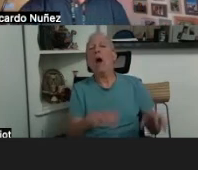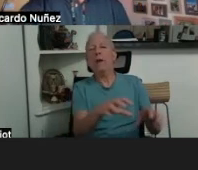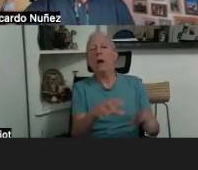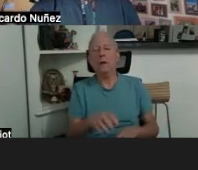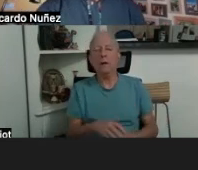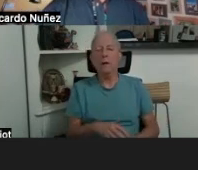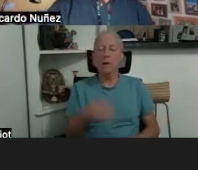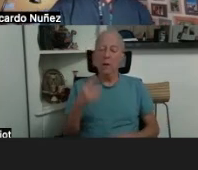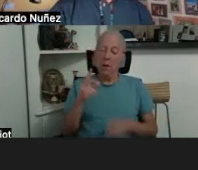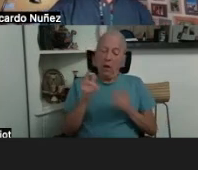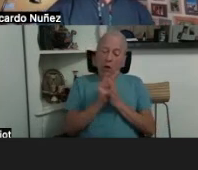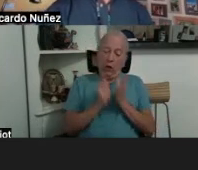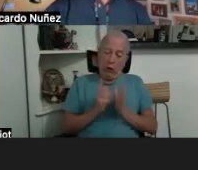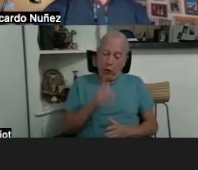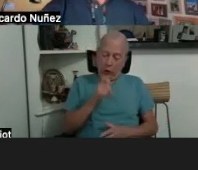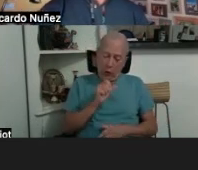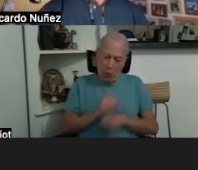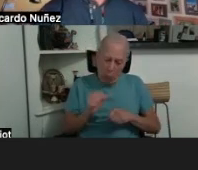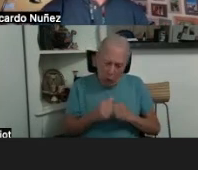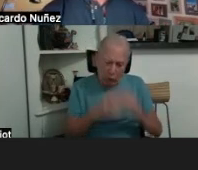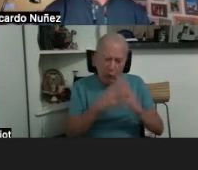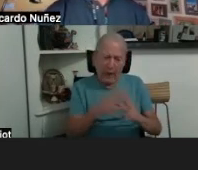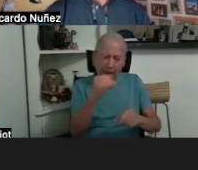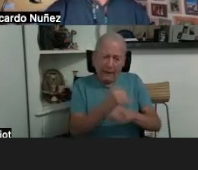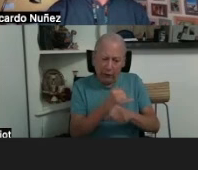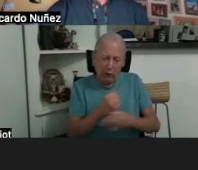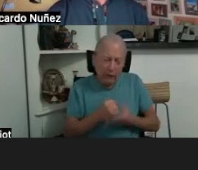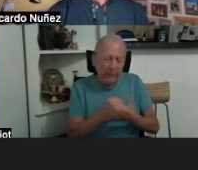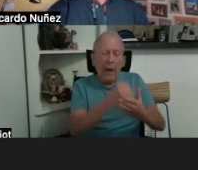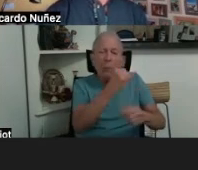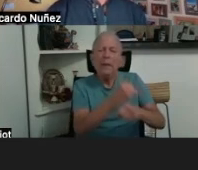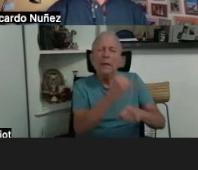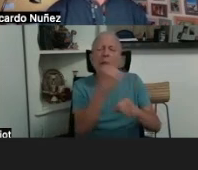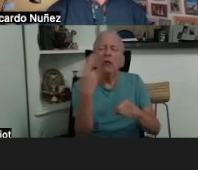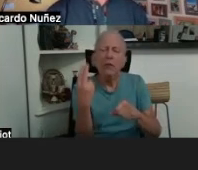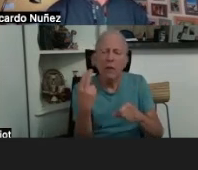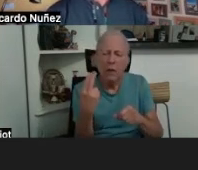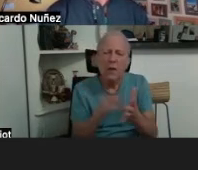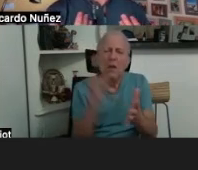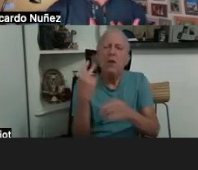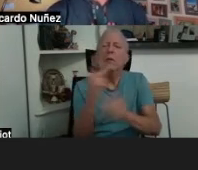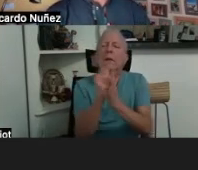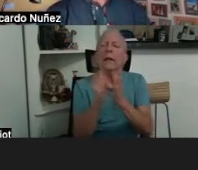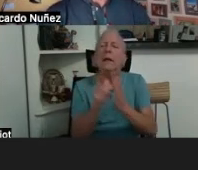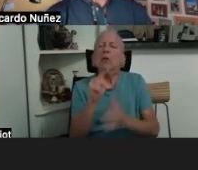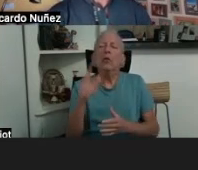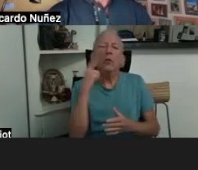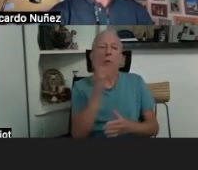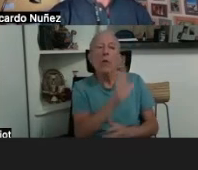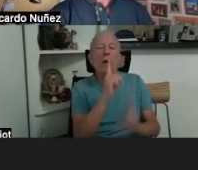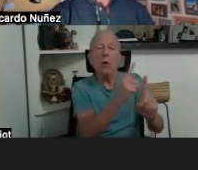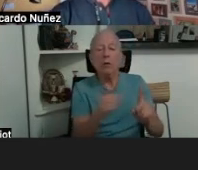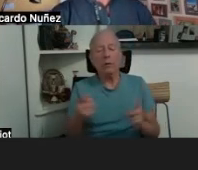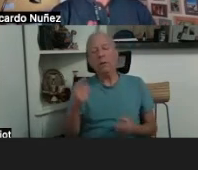who work to create institutions and help institutions use legal tools to further their goals. And so sometimes clients come to